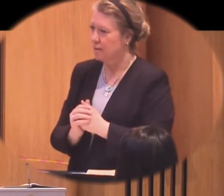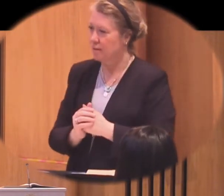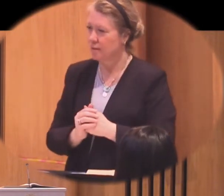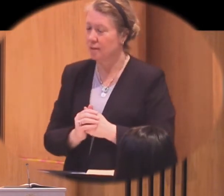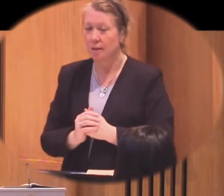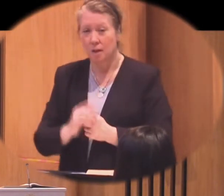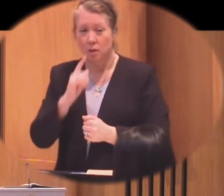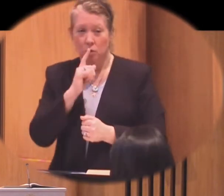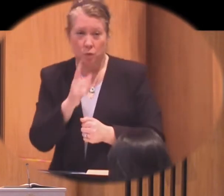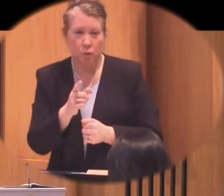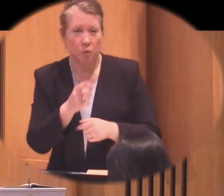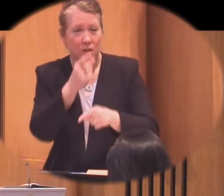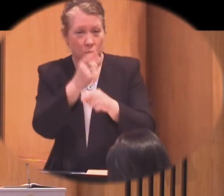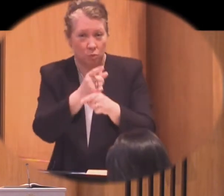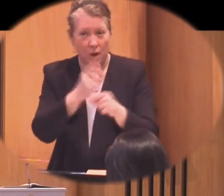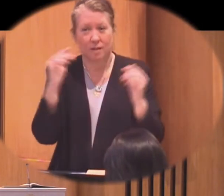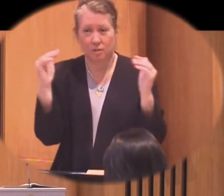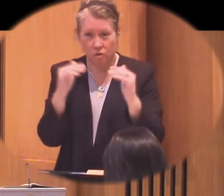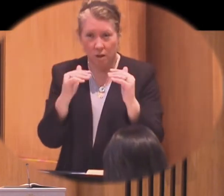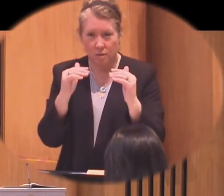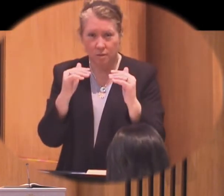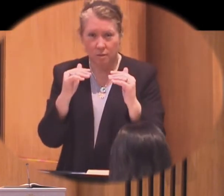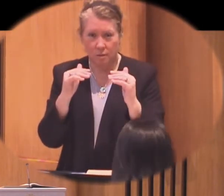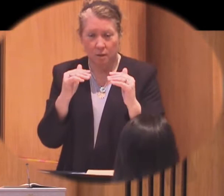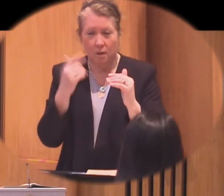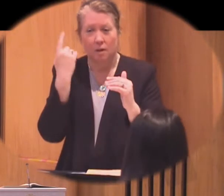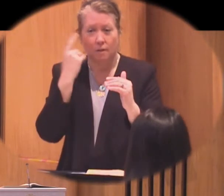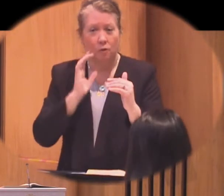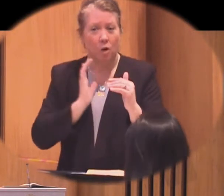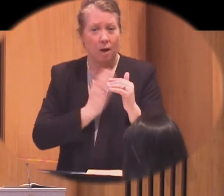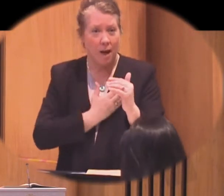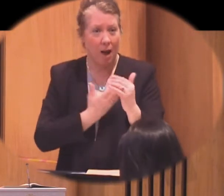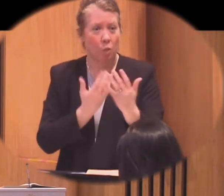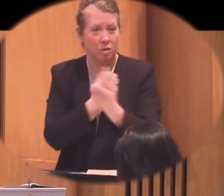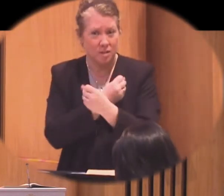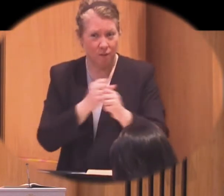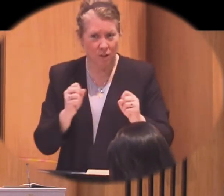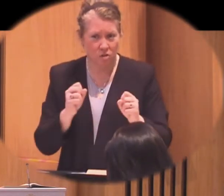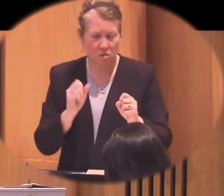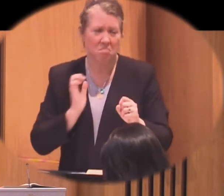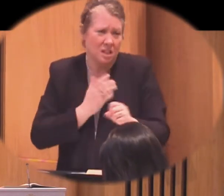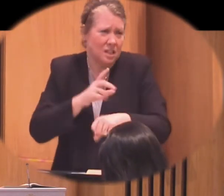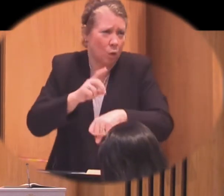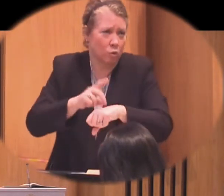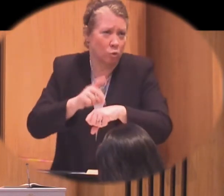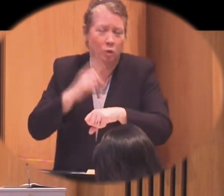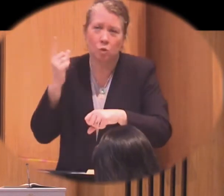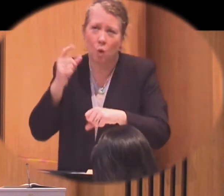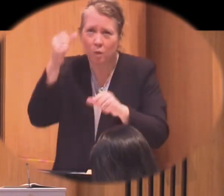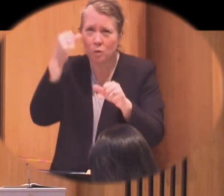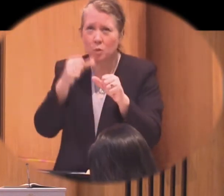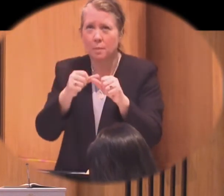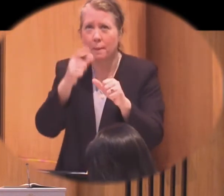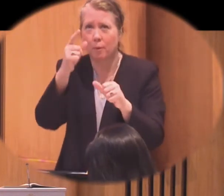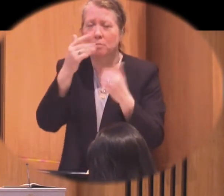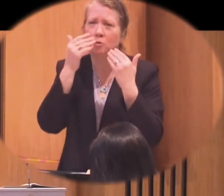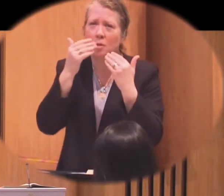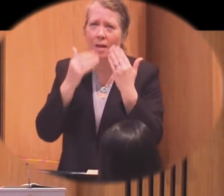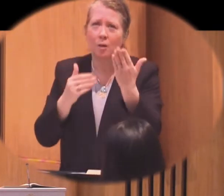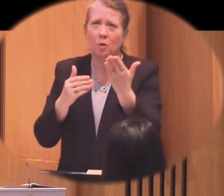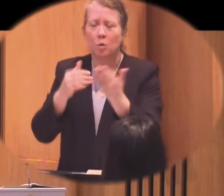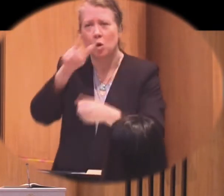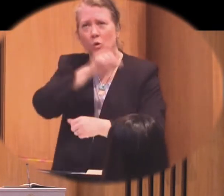It is truly right and just, our duty and our salvation, always and everywhere to give you thanks, Lord, Holy